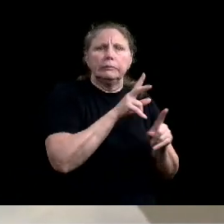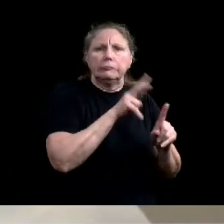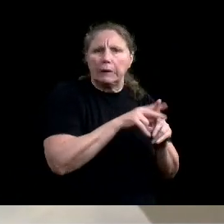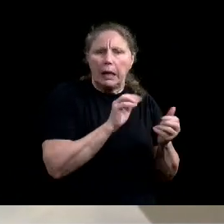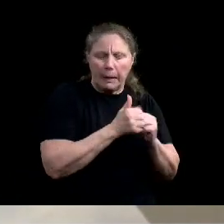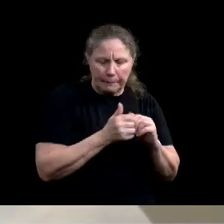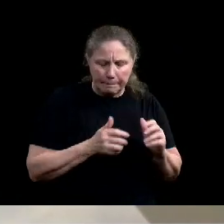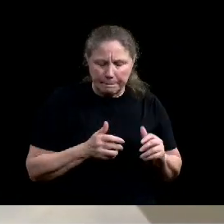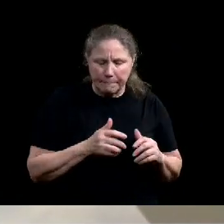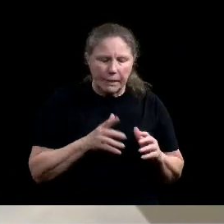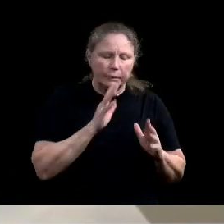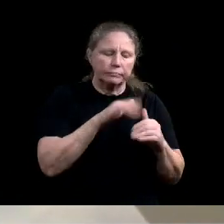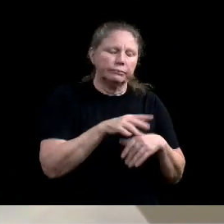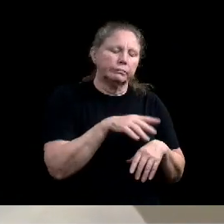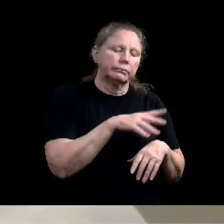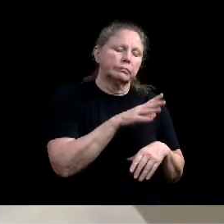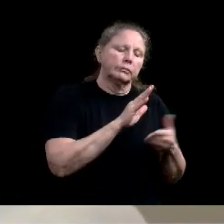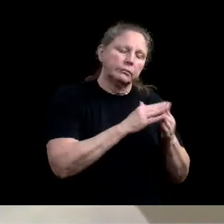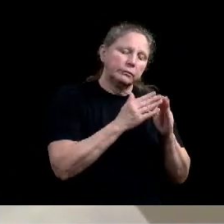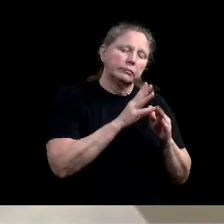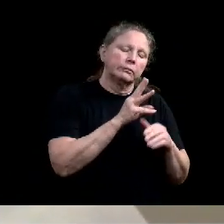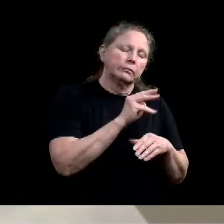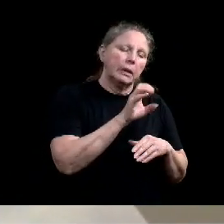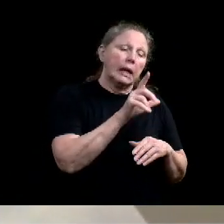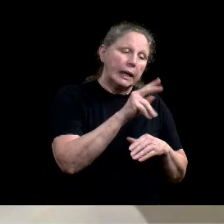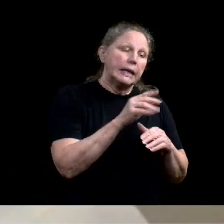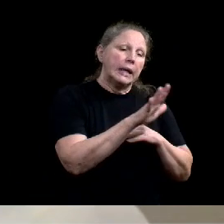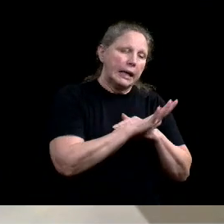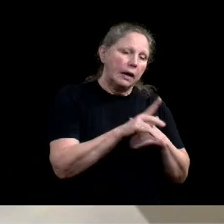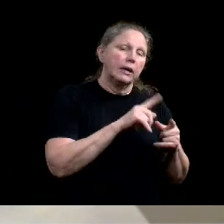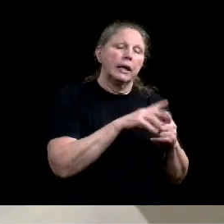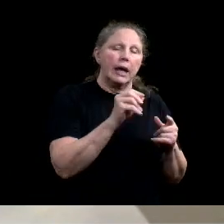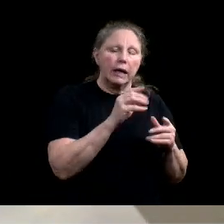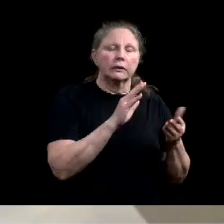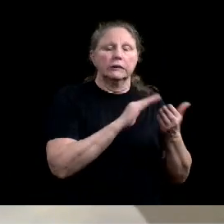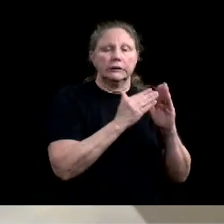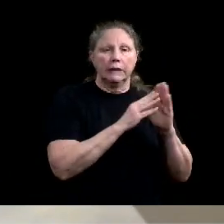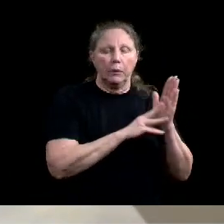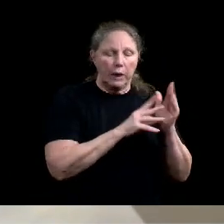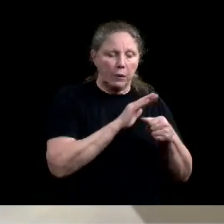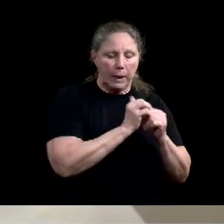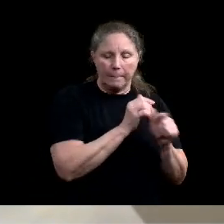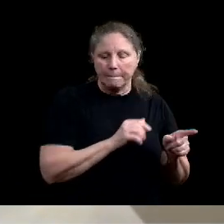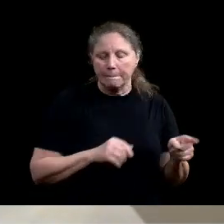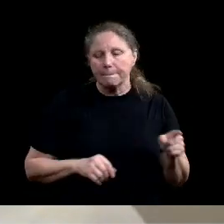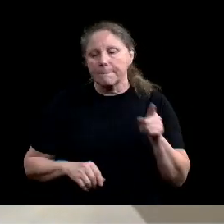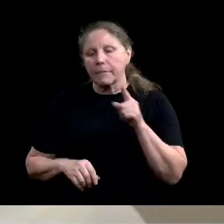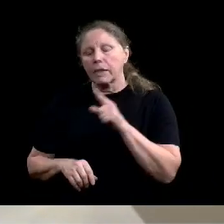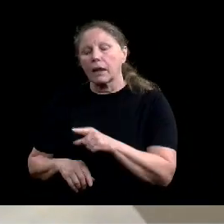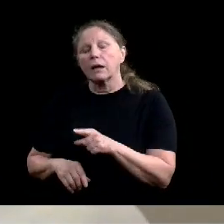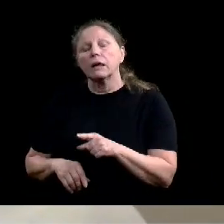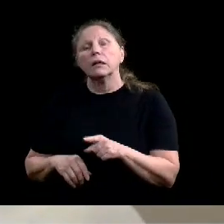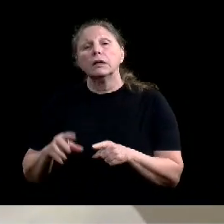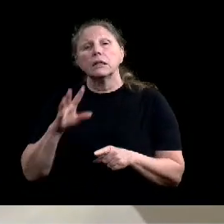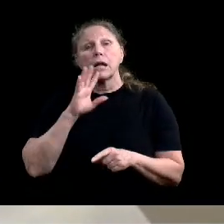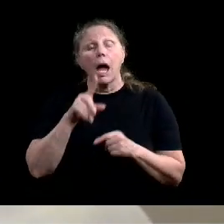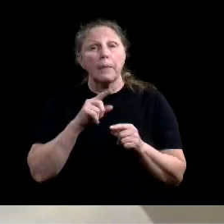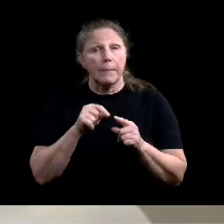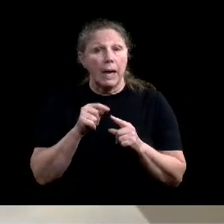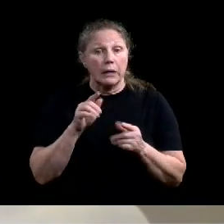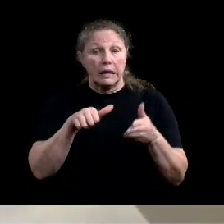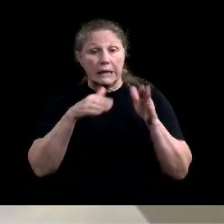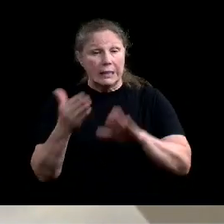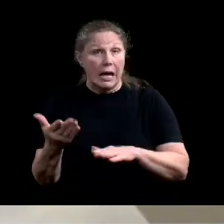that the current projected peak in terms of deaths per day in Texas was last